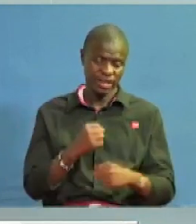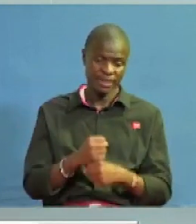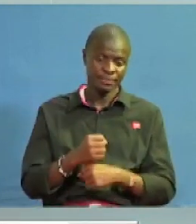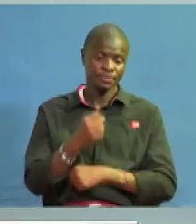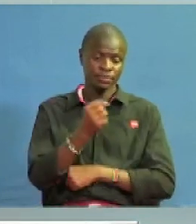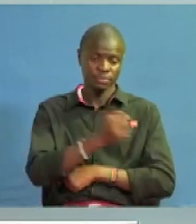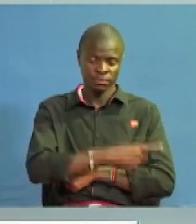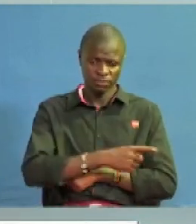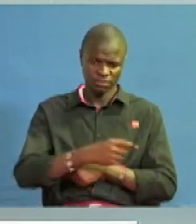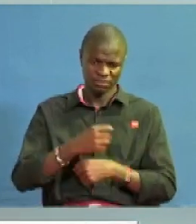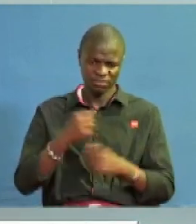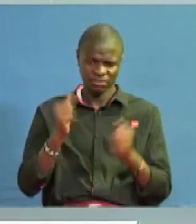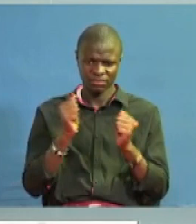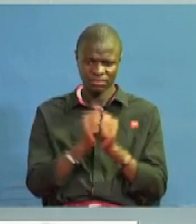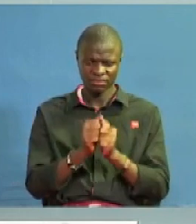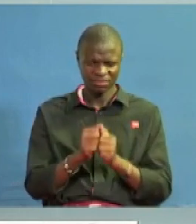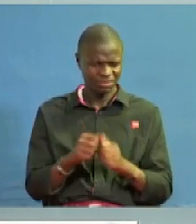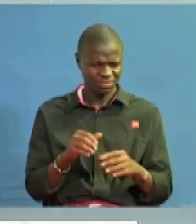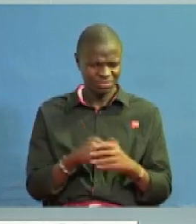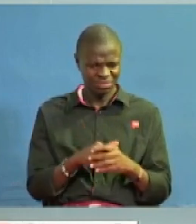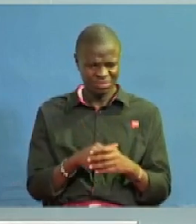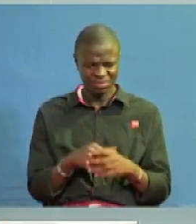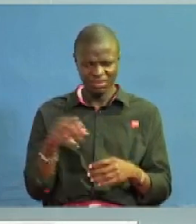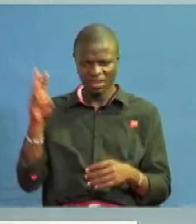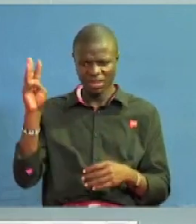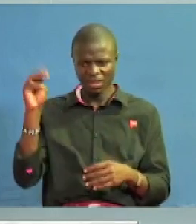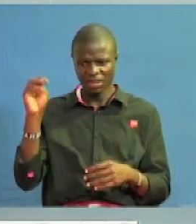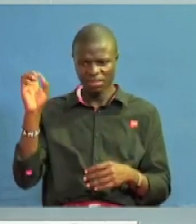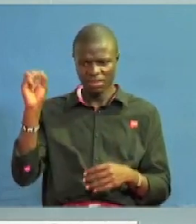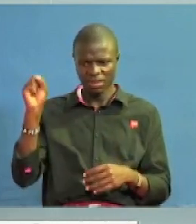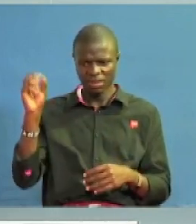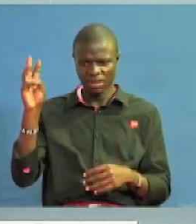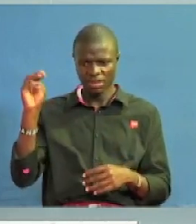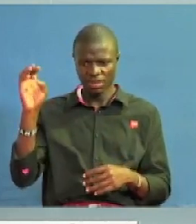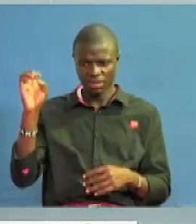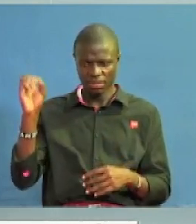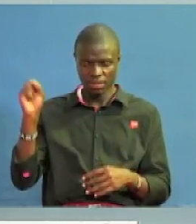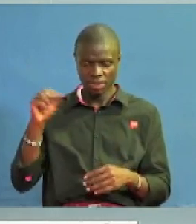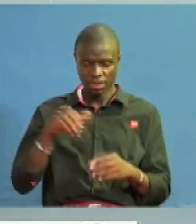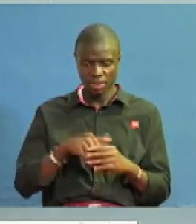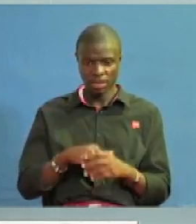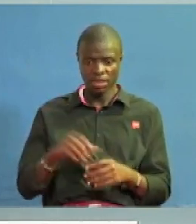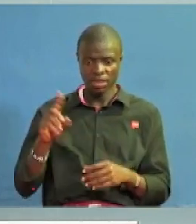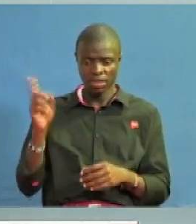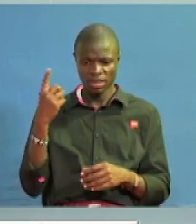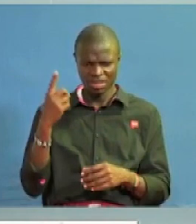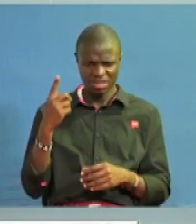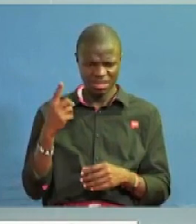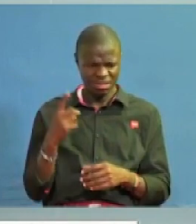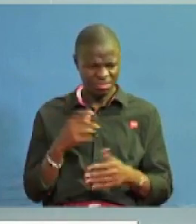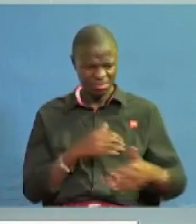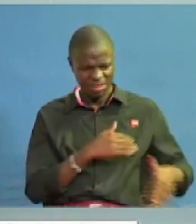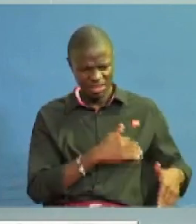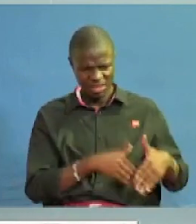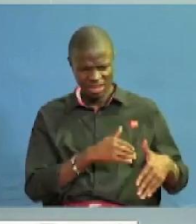expressed anticipation for the participation of medium, small, and micro enterprise traders in the Nairobi Securities Exchange, that